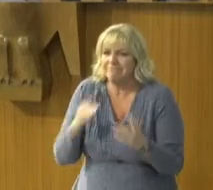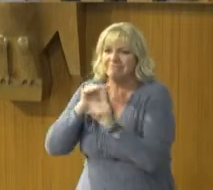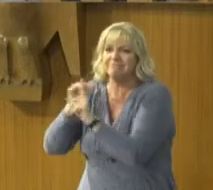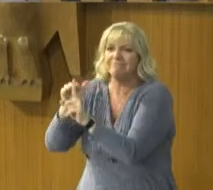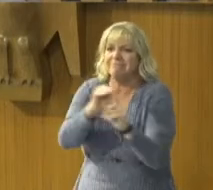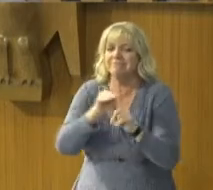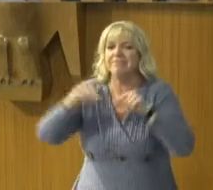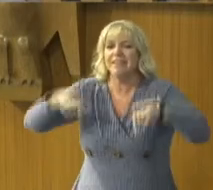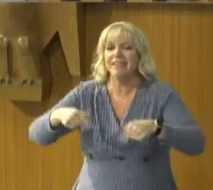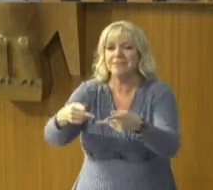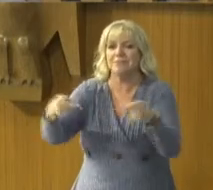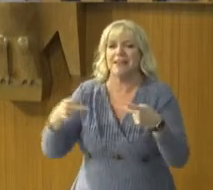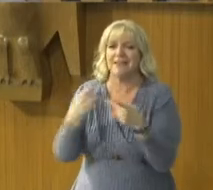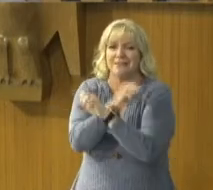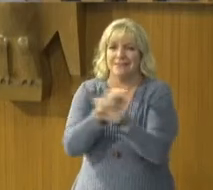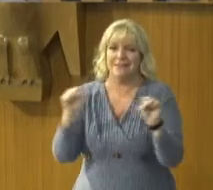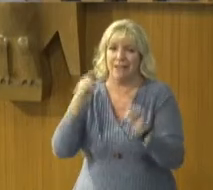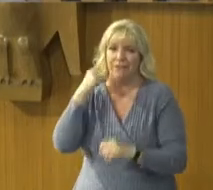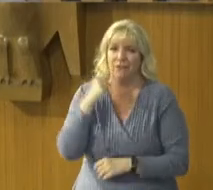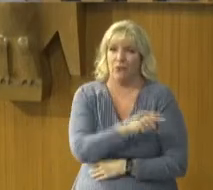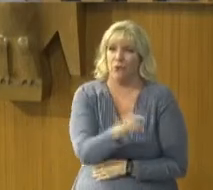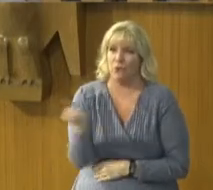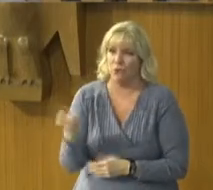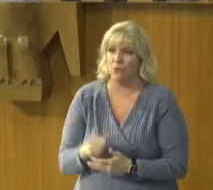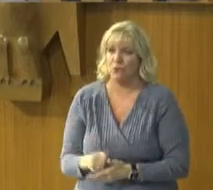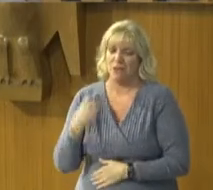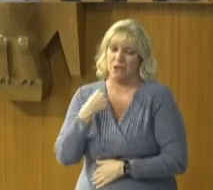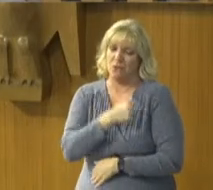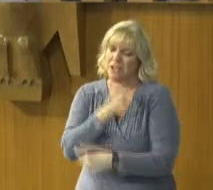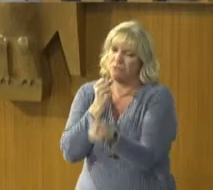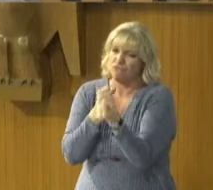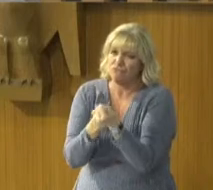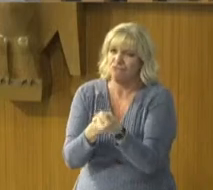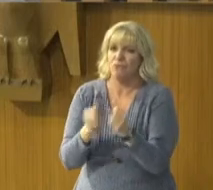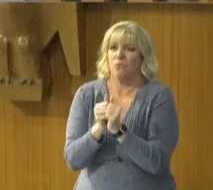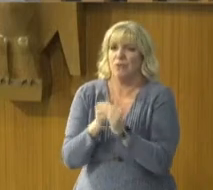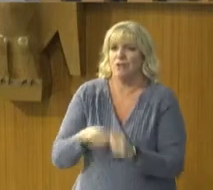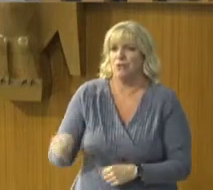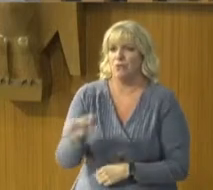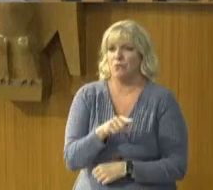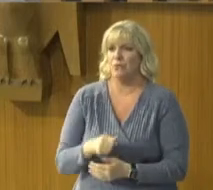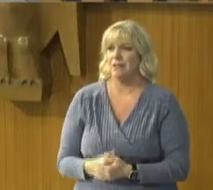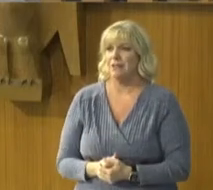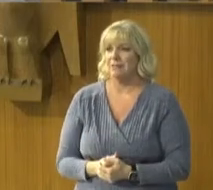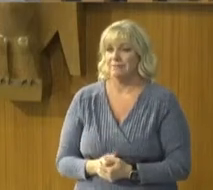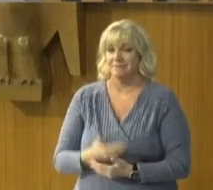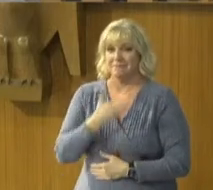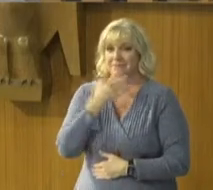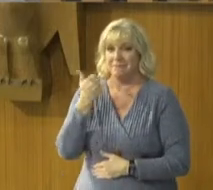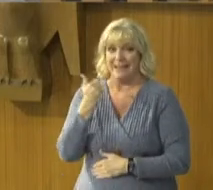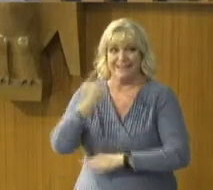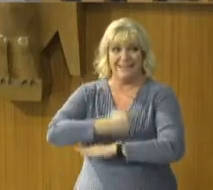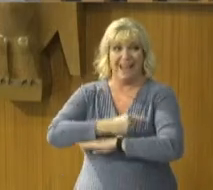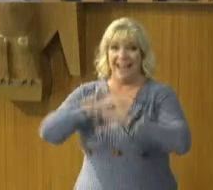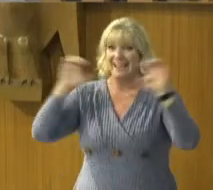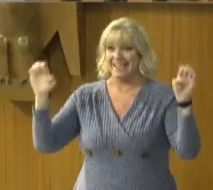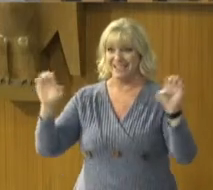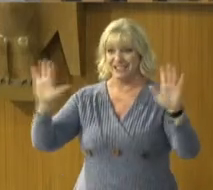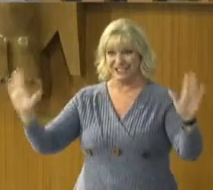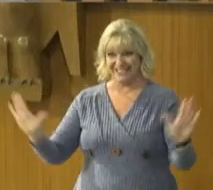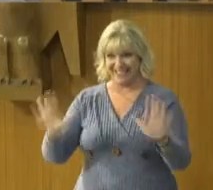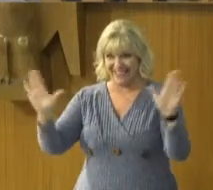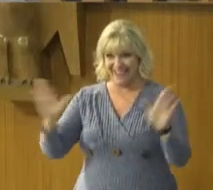safe place for you and that we stand with you. And there's no better day than Easter Sunday to make sure